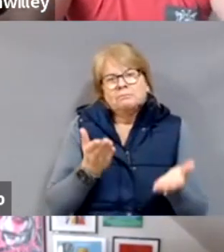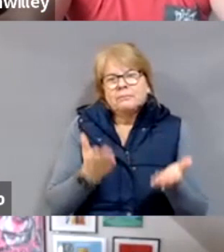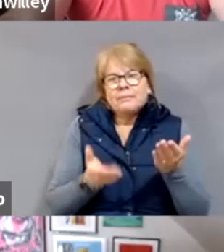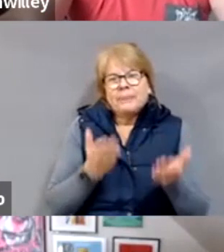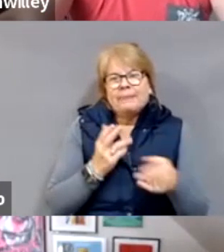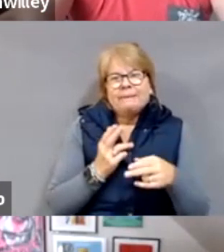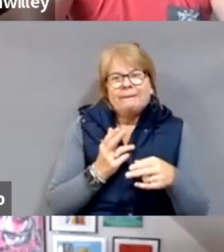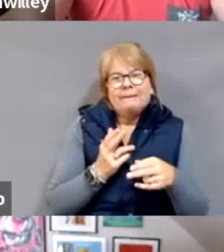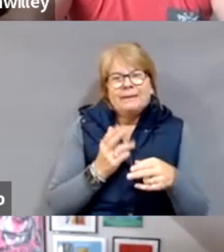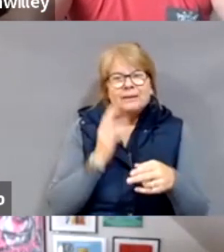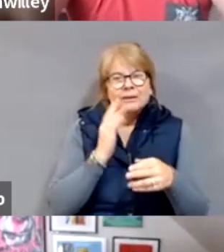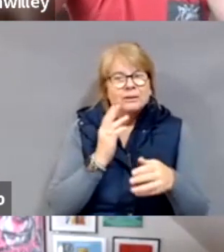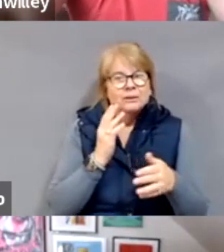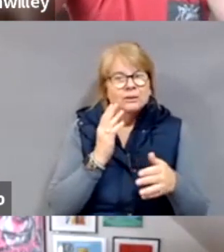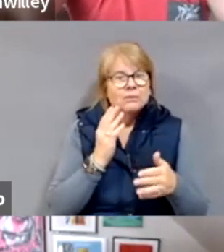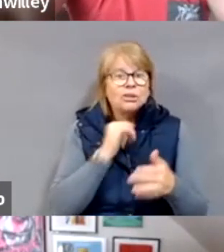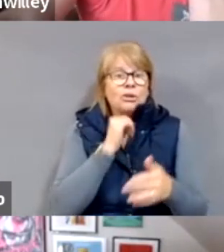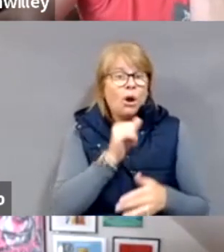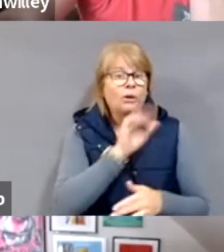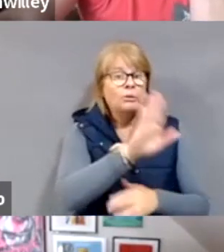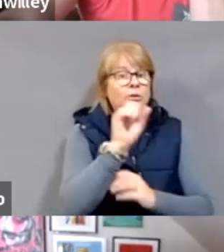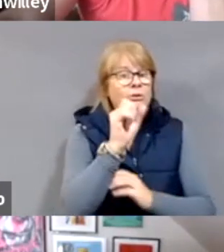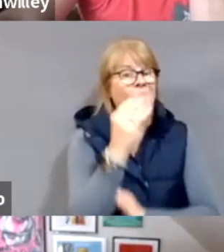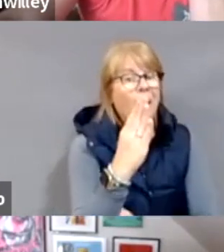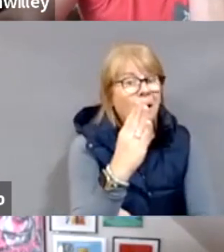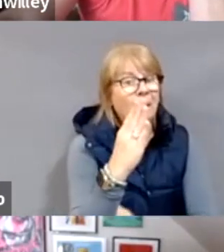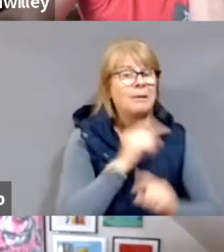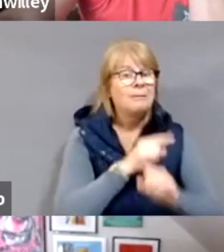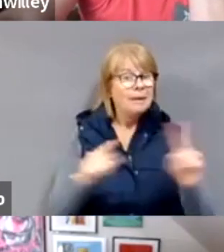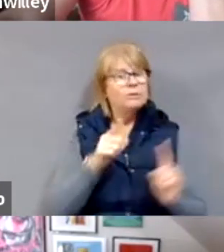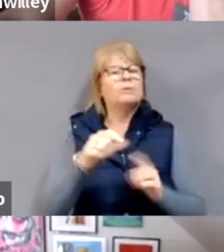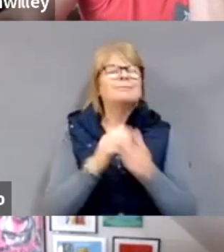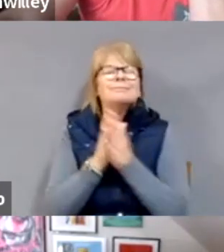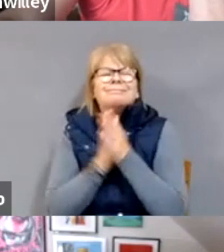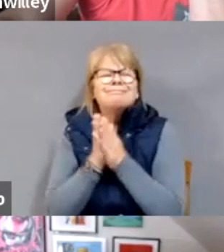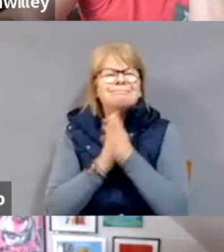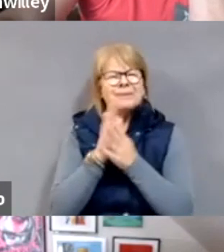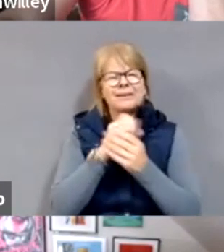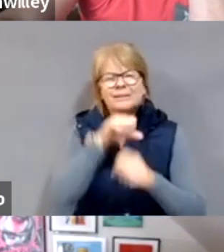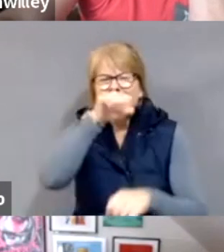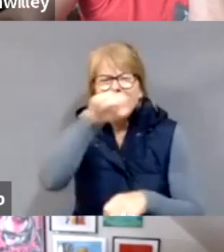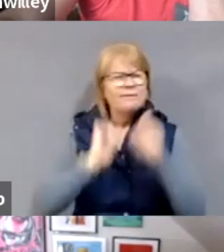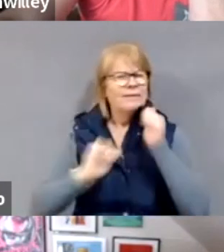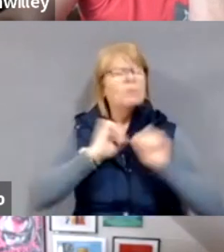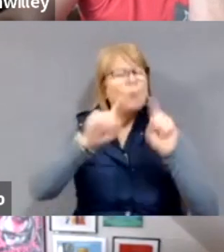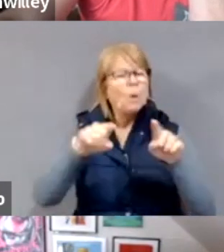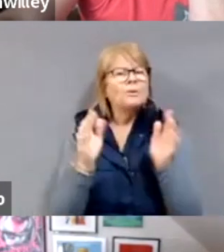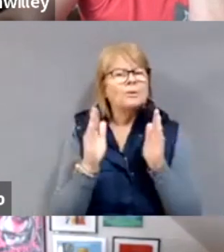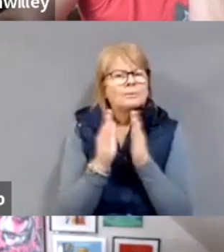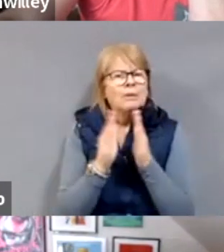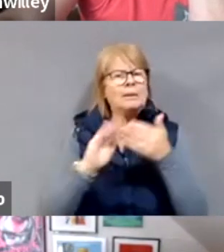it avocational theater. Maybe it's not your job, but it's a thing you really are passionate about. It's a really great place to go. Okay. Yes,